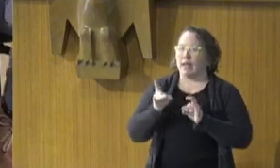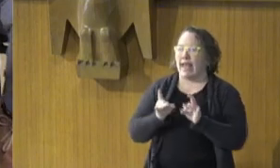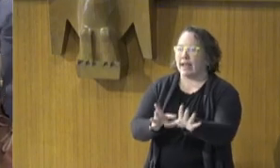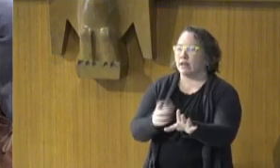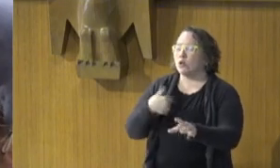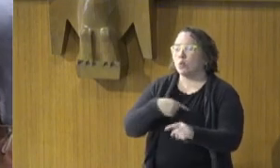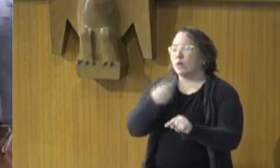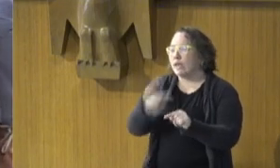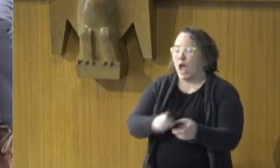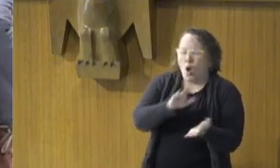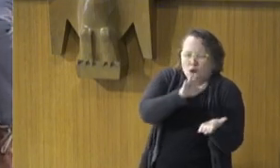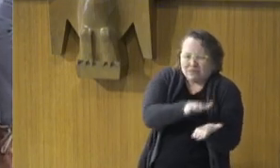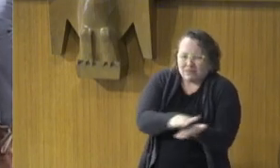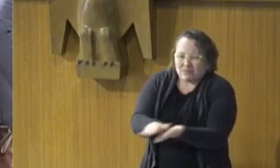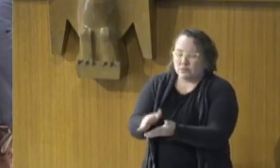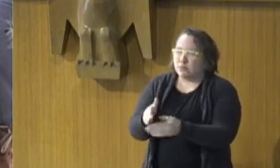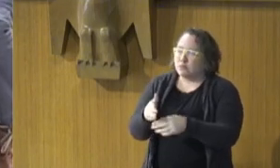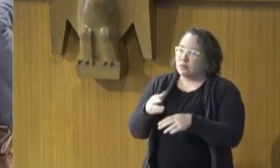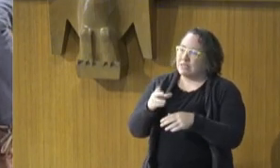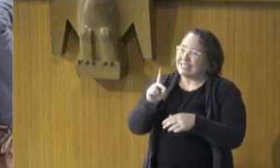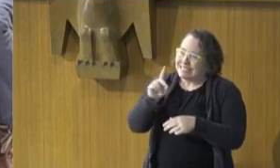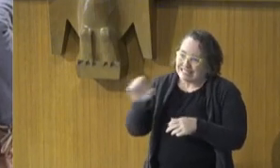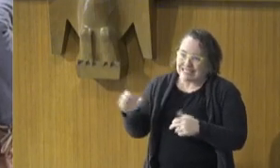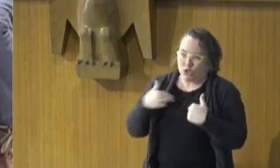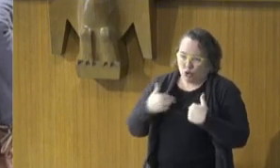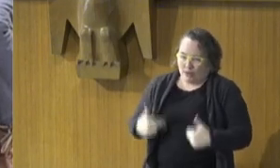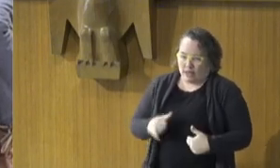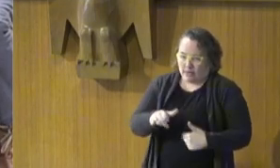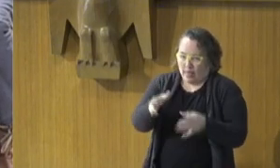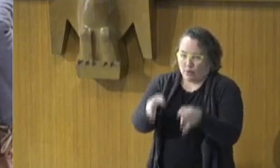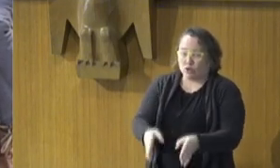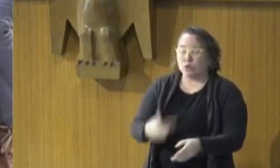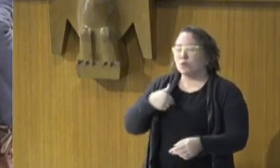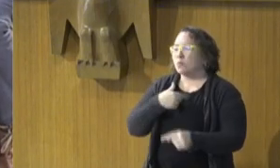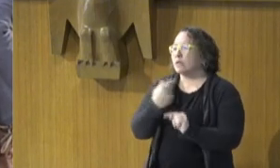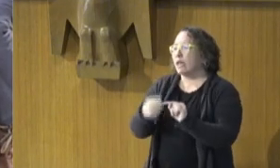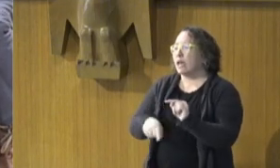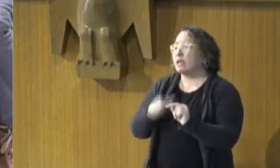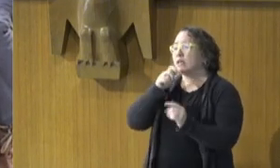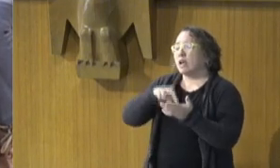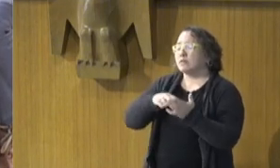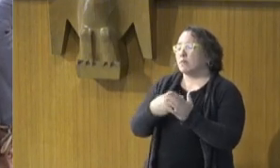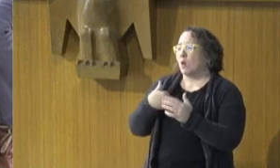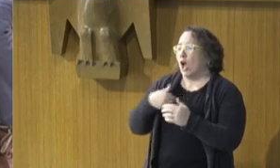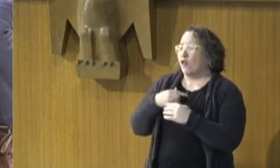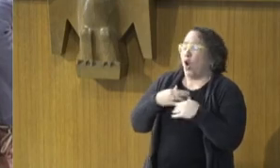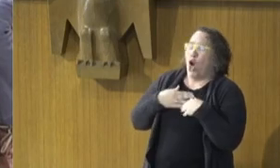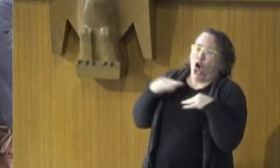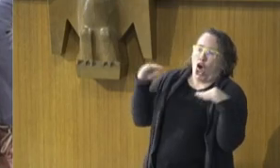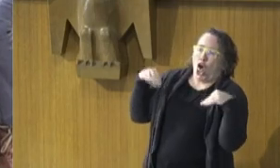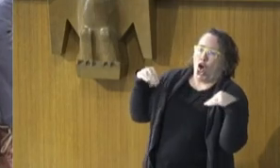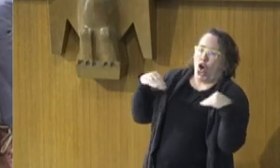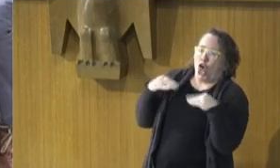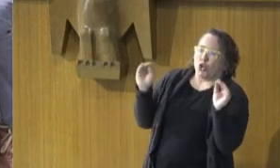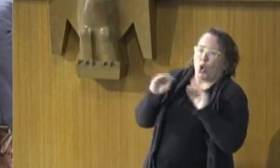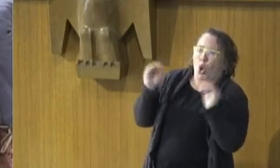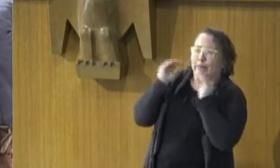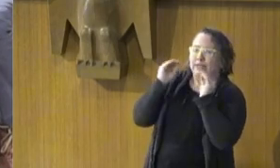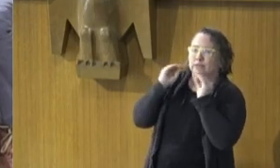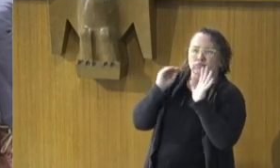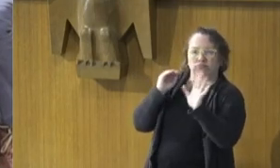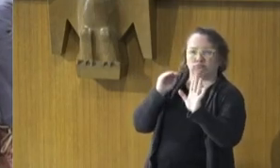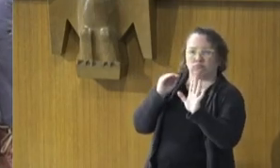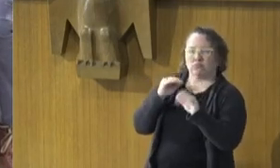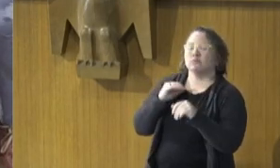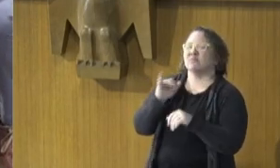them, marginalizing them. However, that doesn't necessarily mean we have to roll over and not have an opinion.